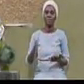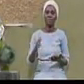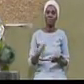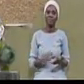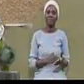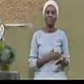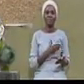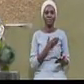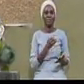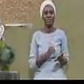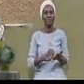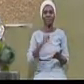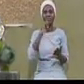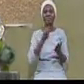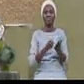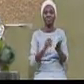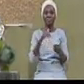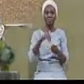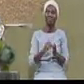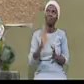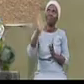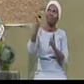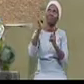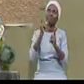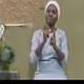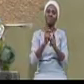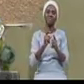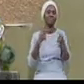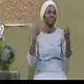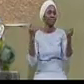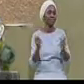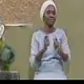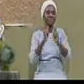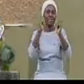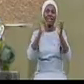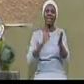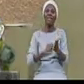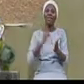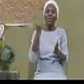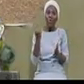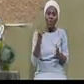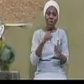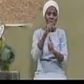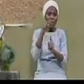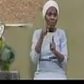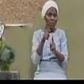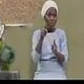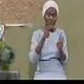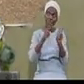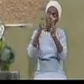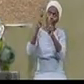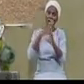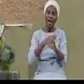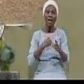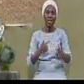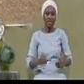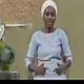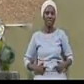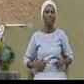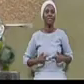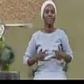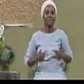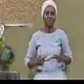live. It's recorded in his word, hallelujah. It is only that you look and